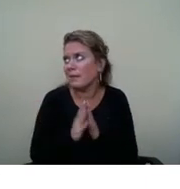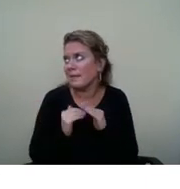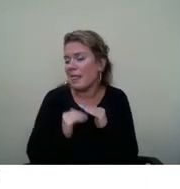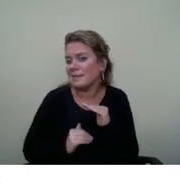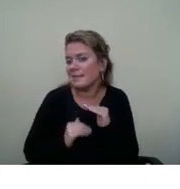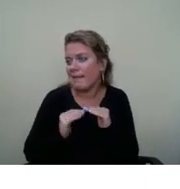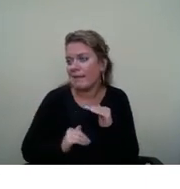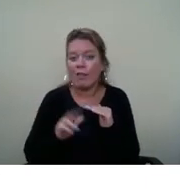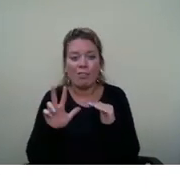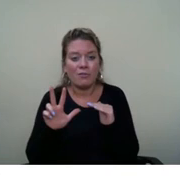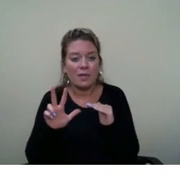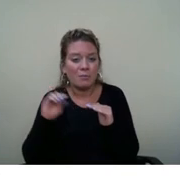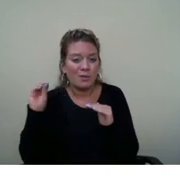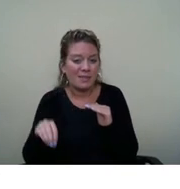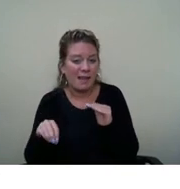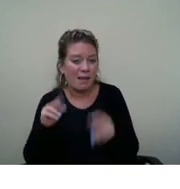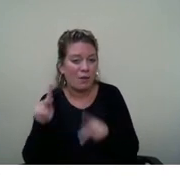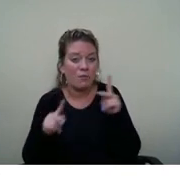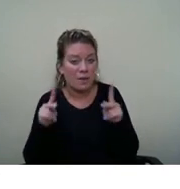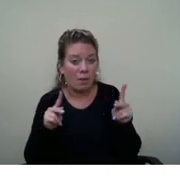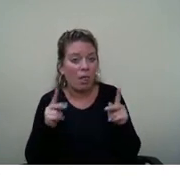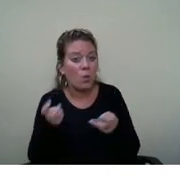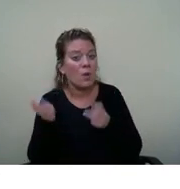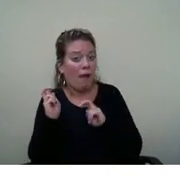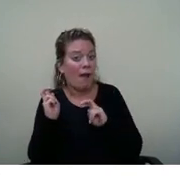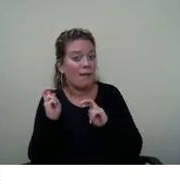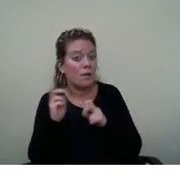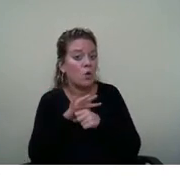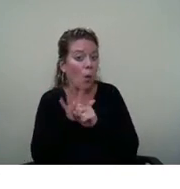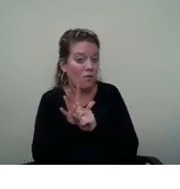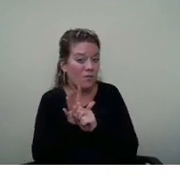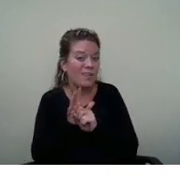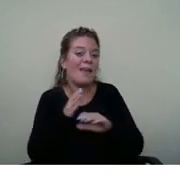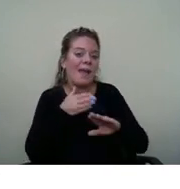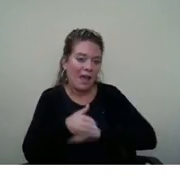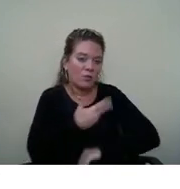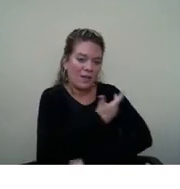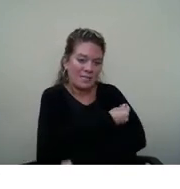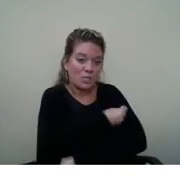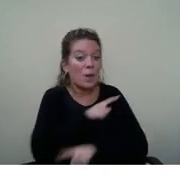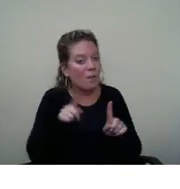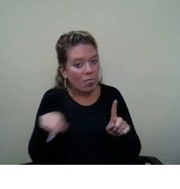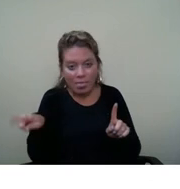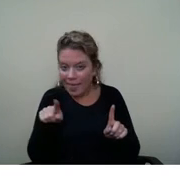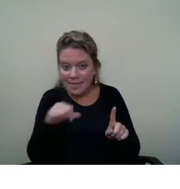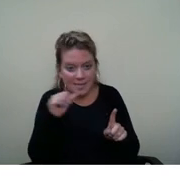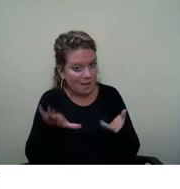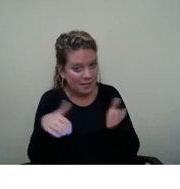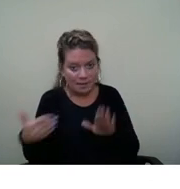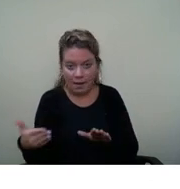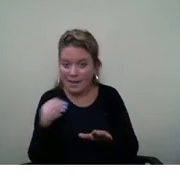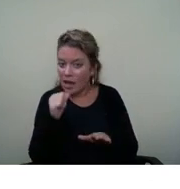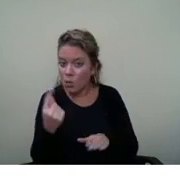less than 3% of people that got COVID even after having been vaccinated, they didn't die. Everyone